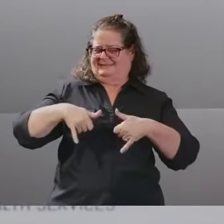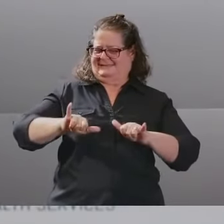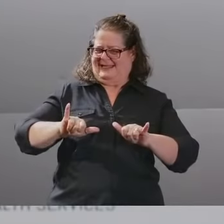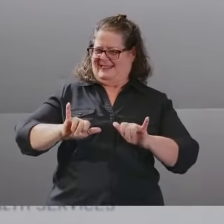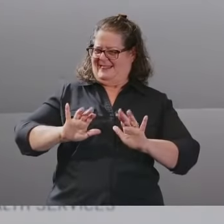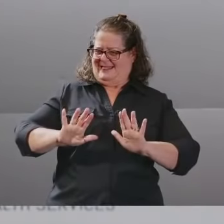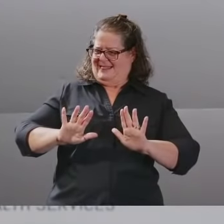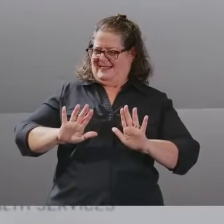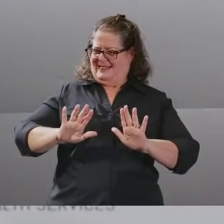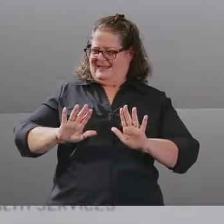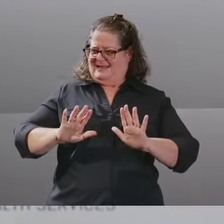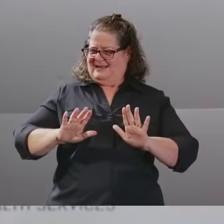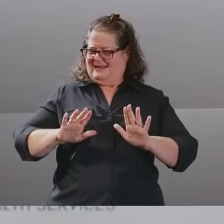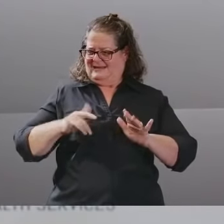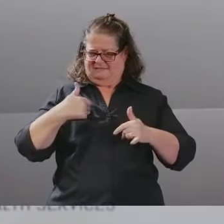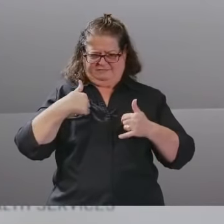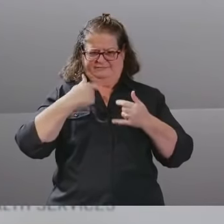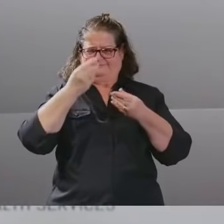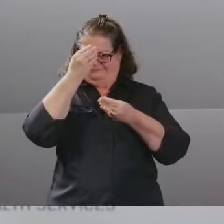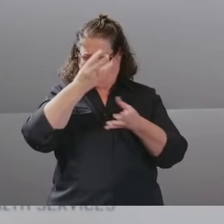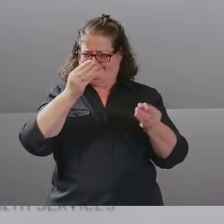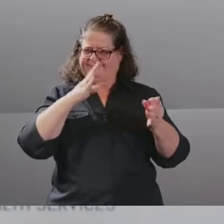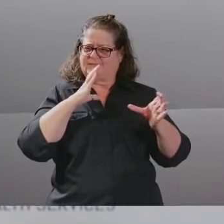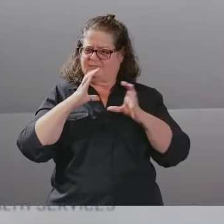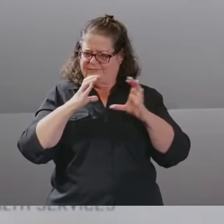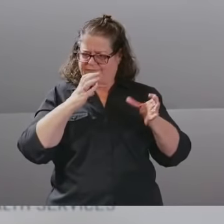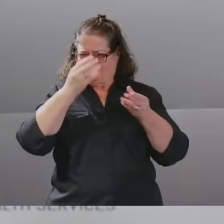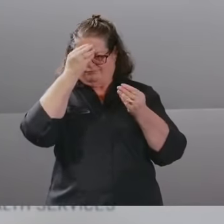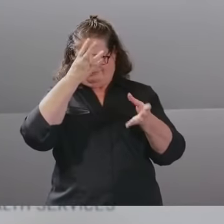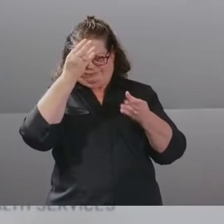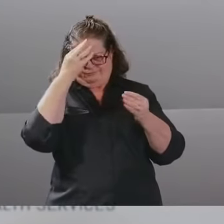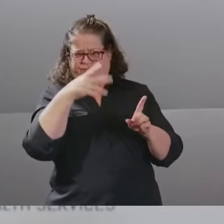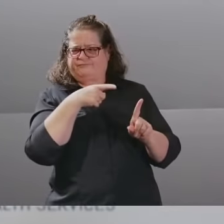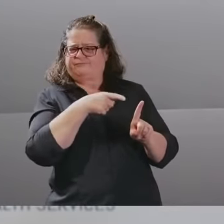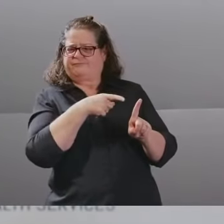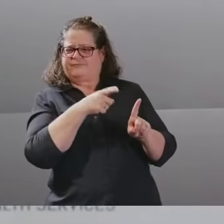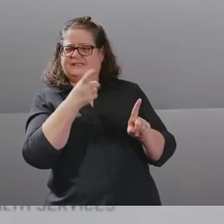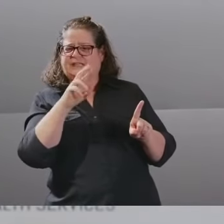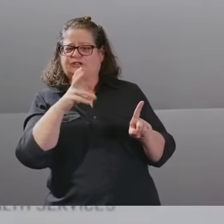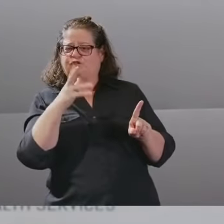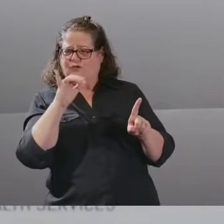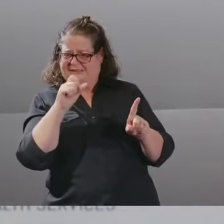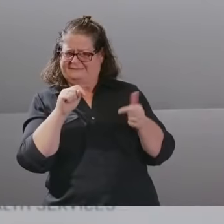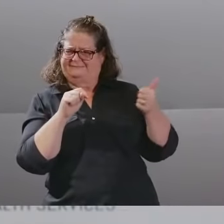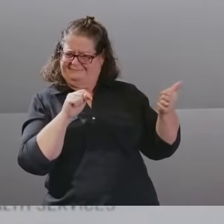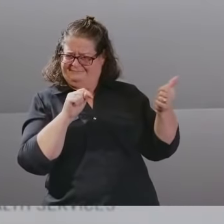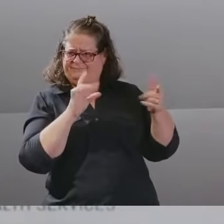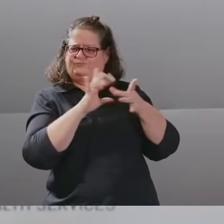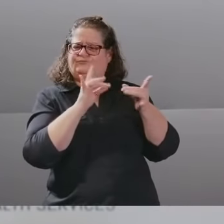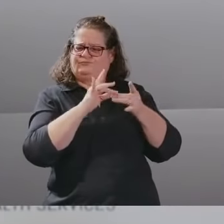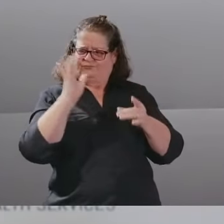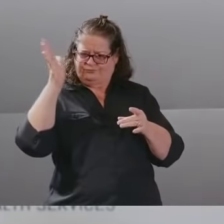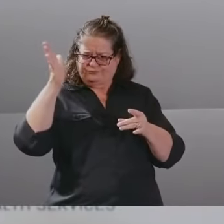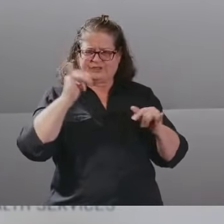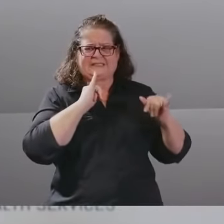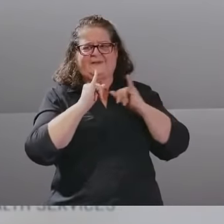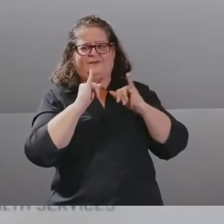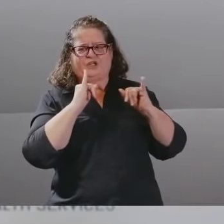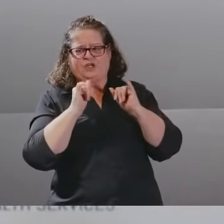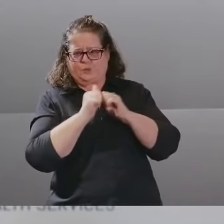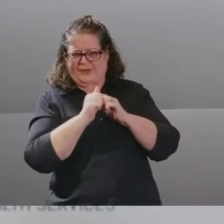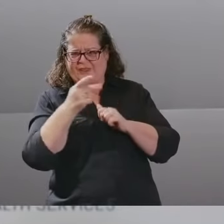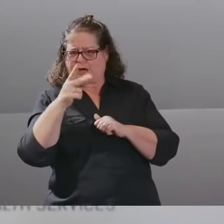chief medical officer, has been out and about and in front of the press and doing media interviews, and she'll continue to do